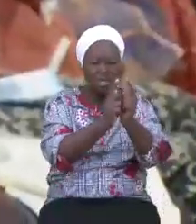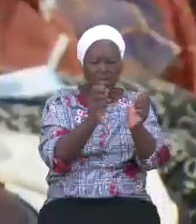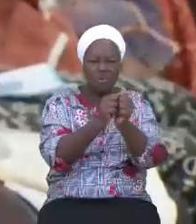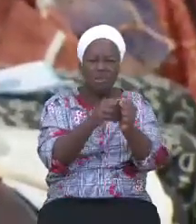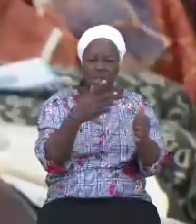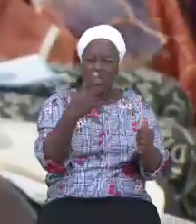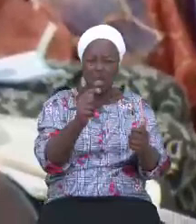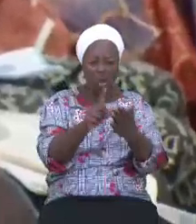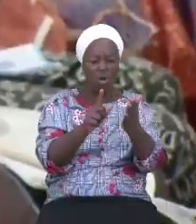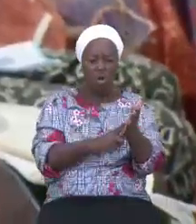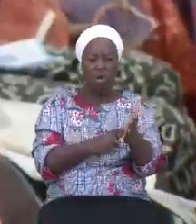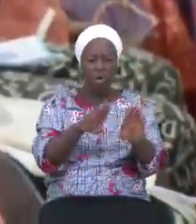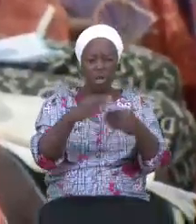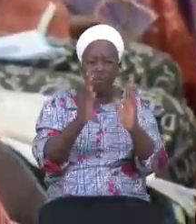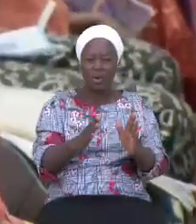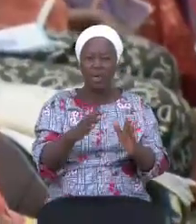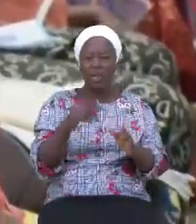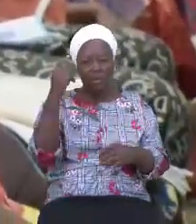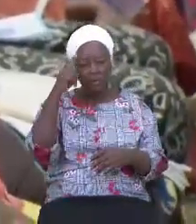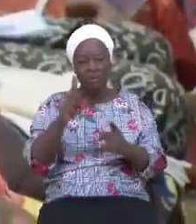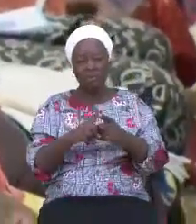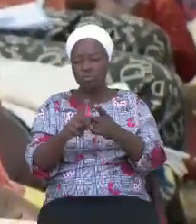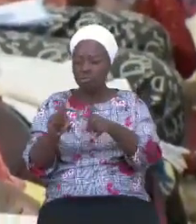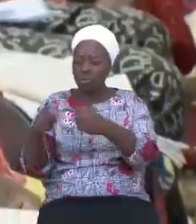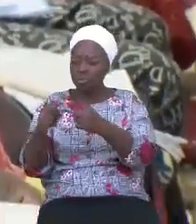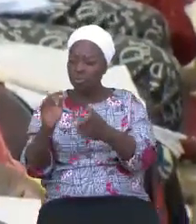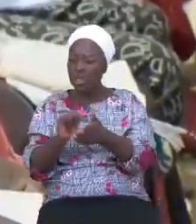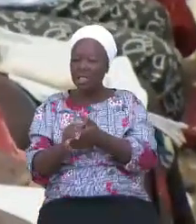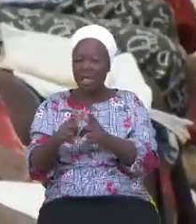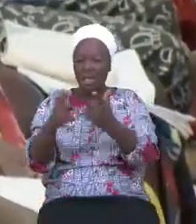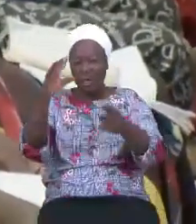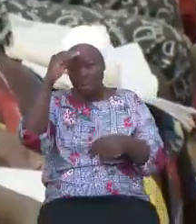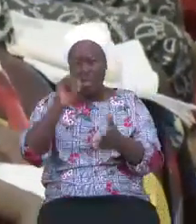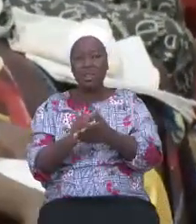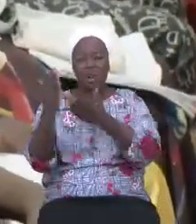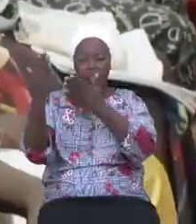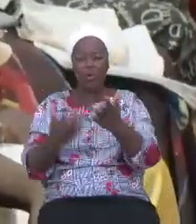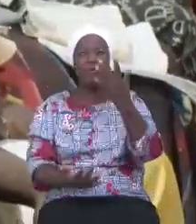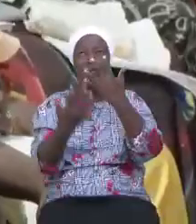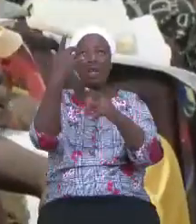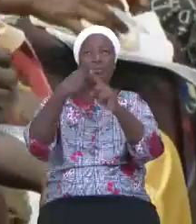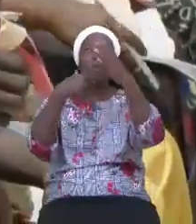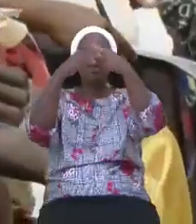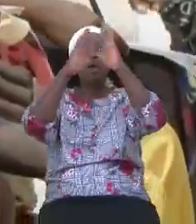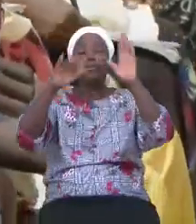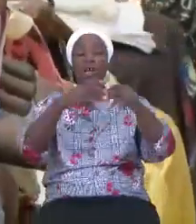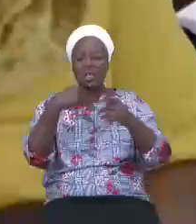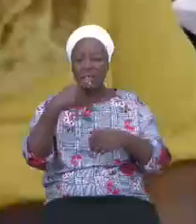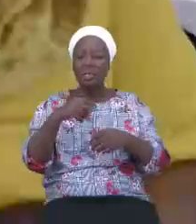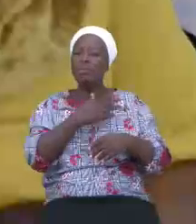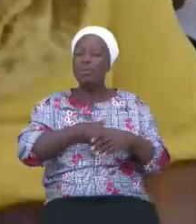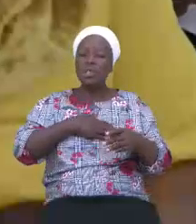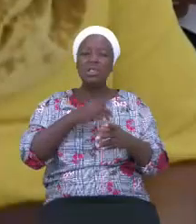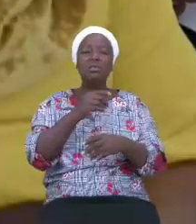and for you to consult with the great man that brought fire from heaven and say, direct